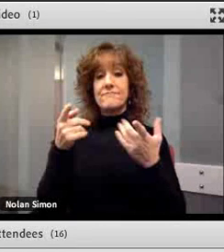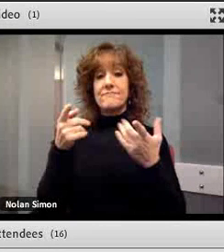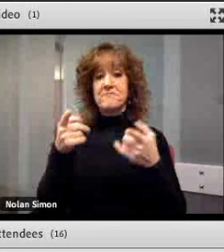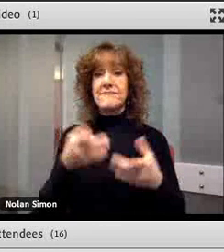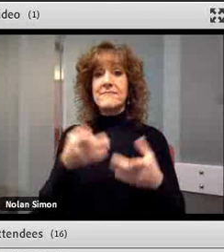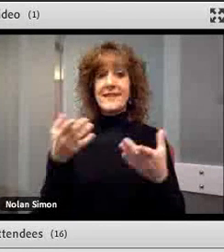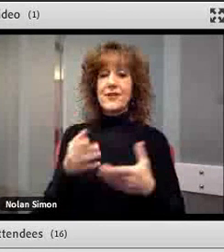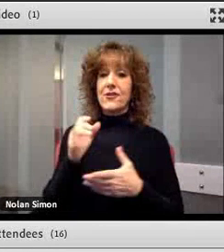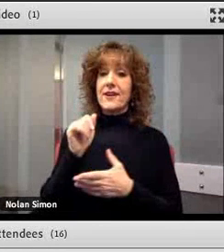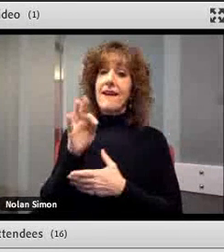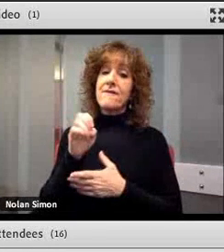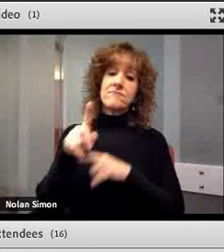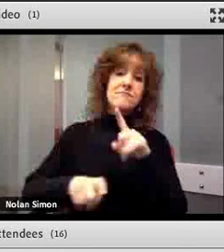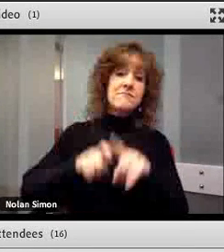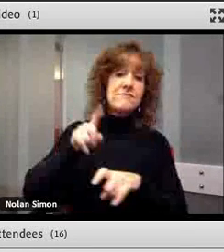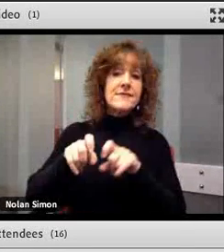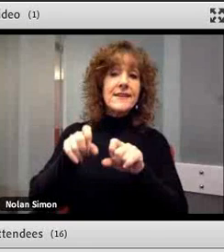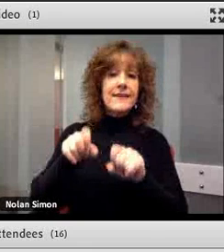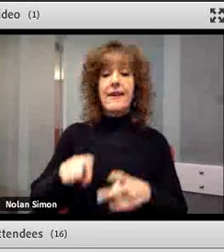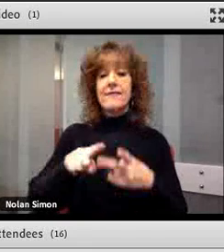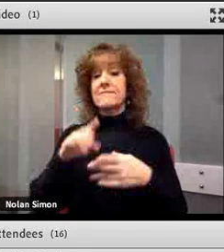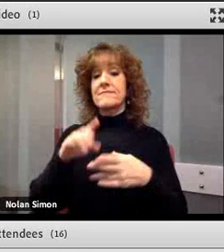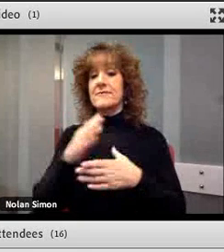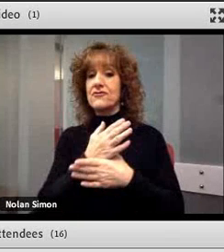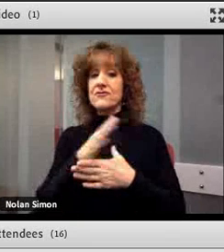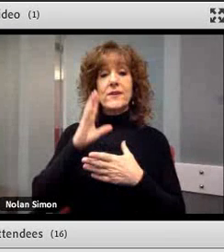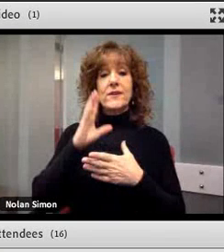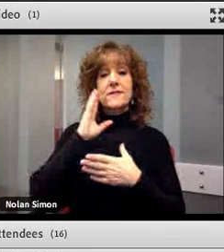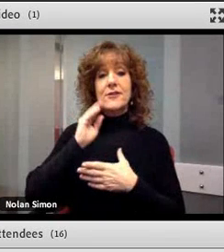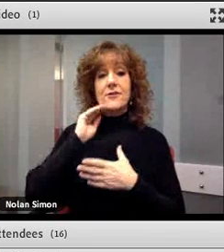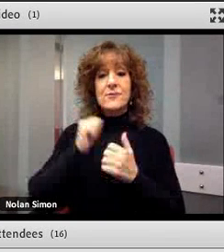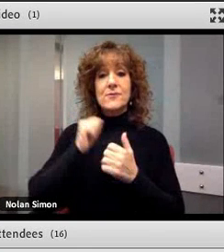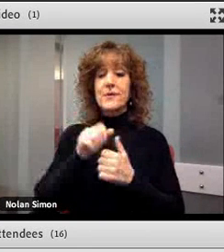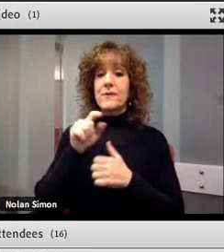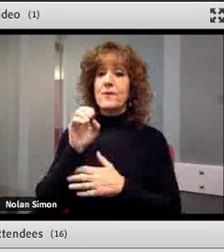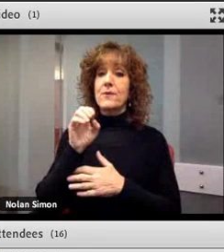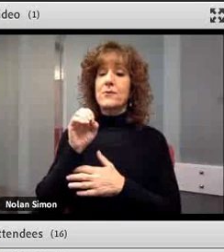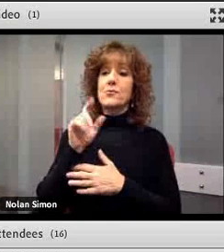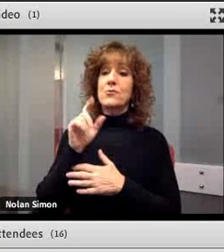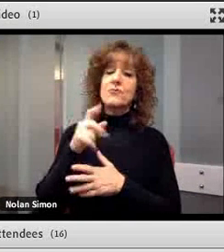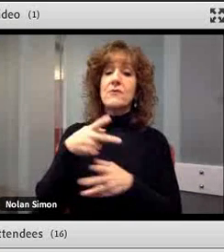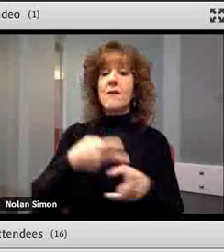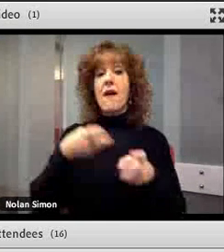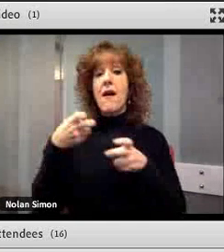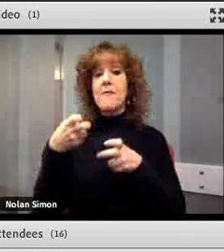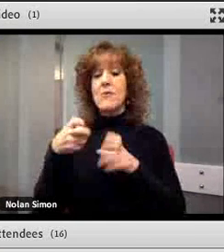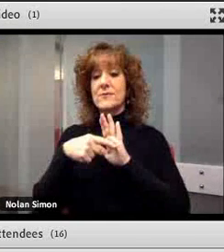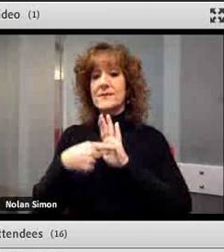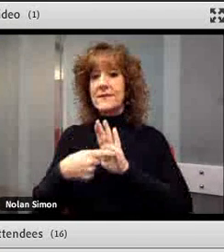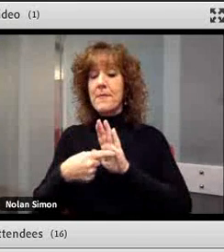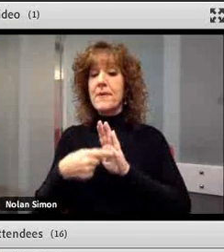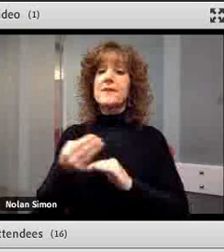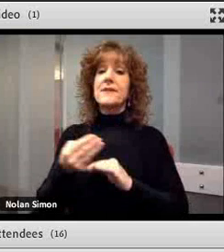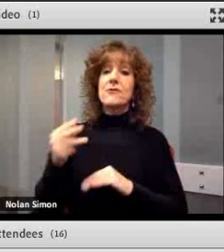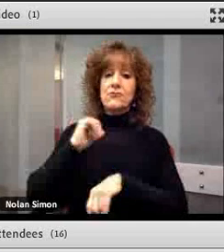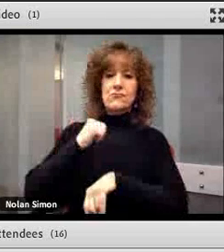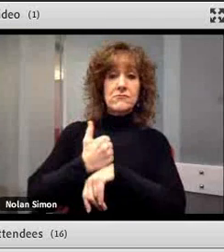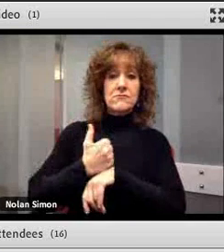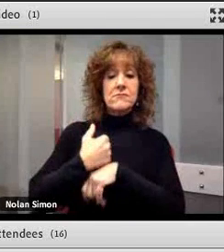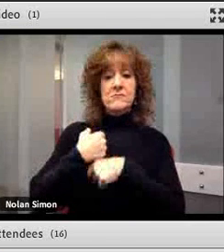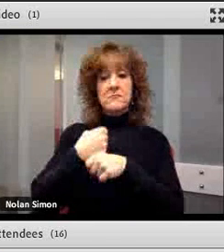here in the cafe, where you can ask questions, share your experiences with the tools. You can upload sample materials